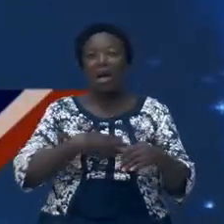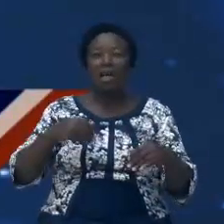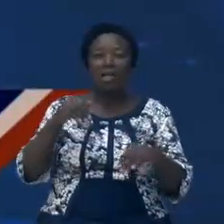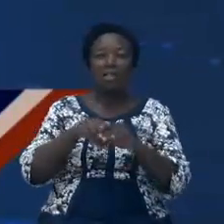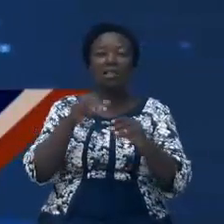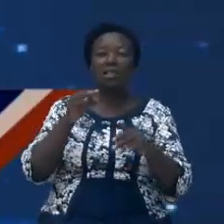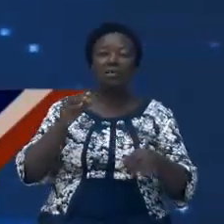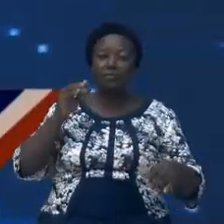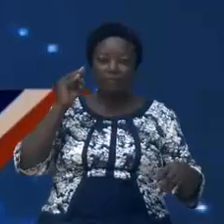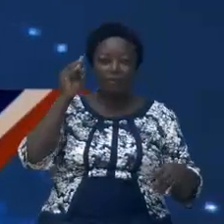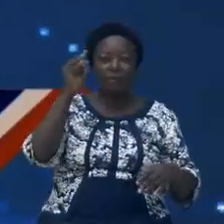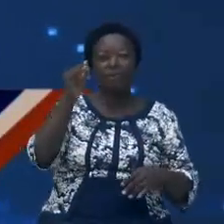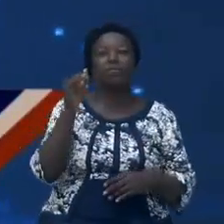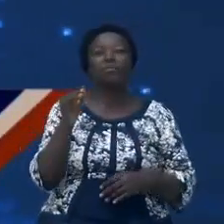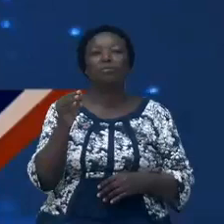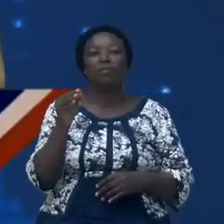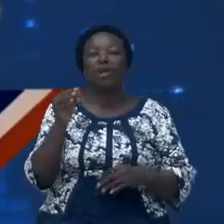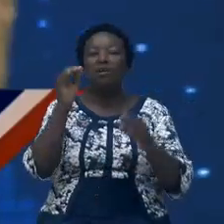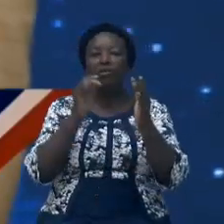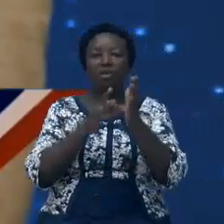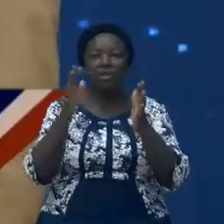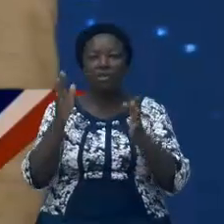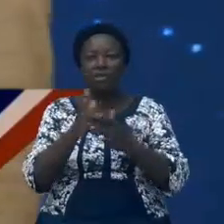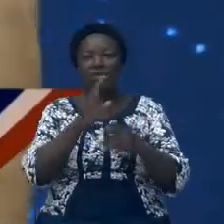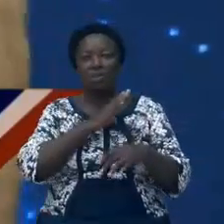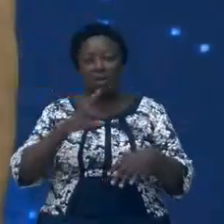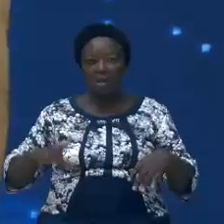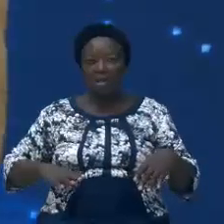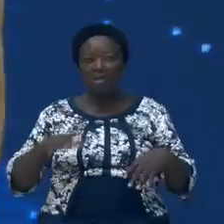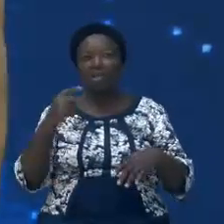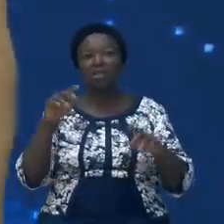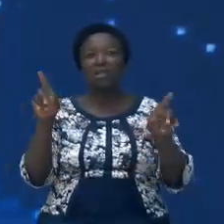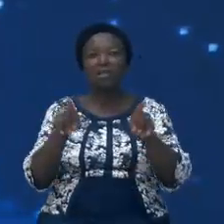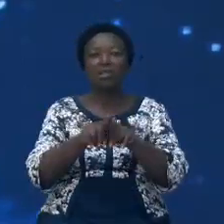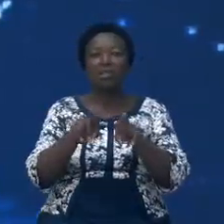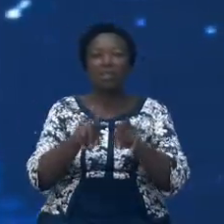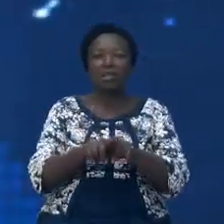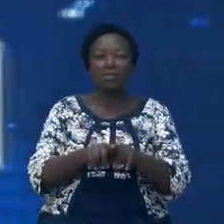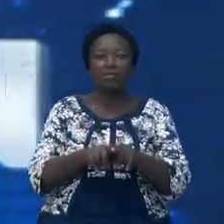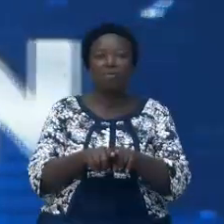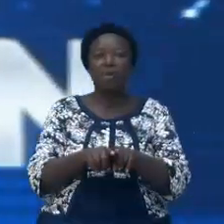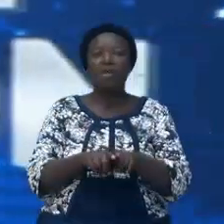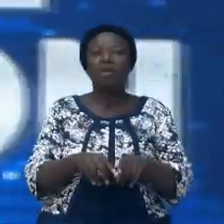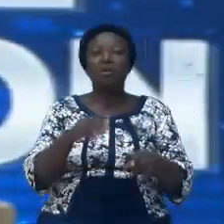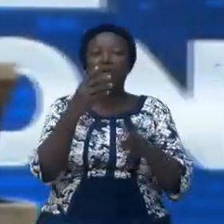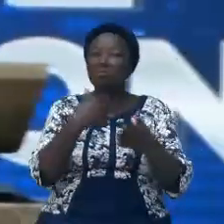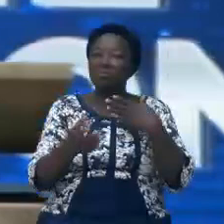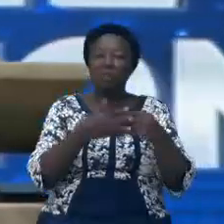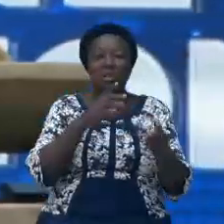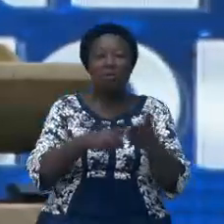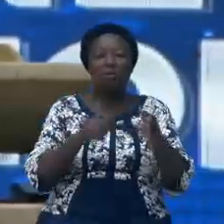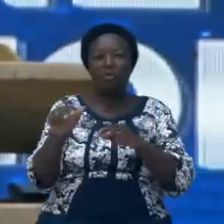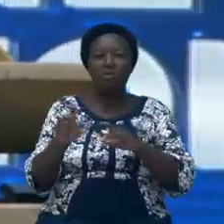detached present and in the indefinite future jesus christ the